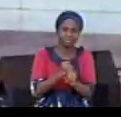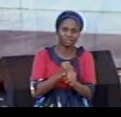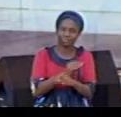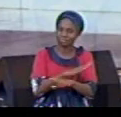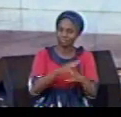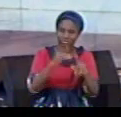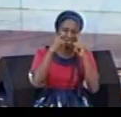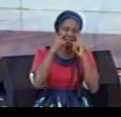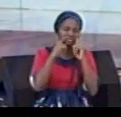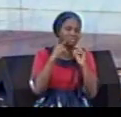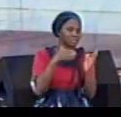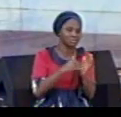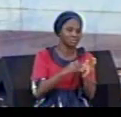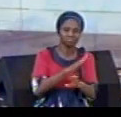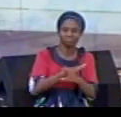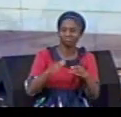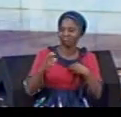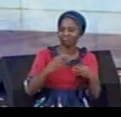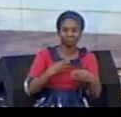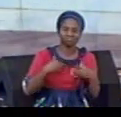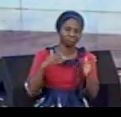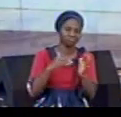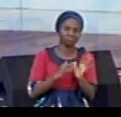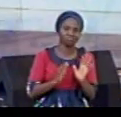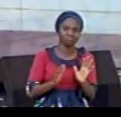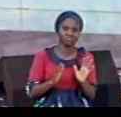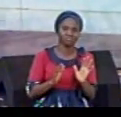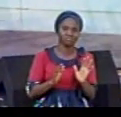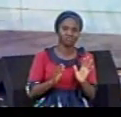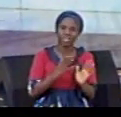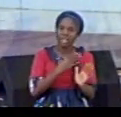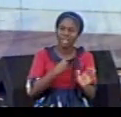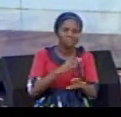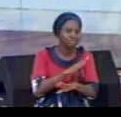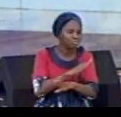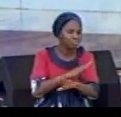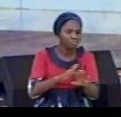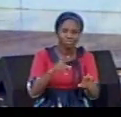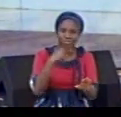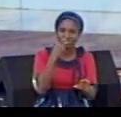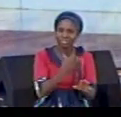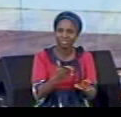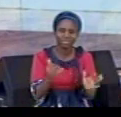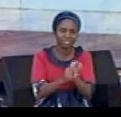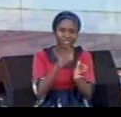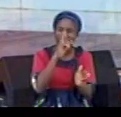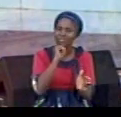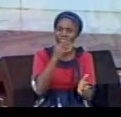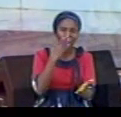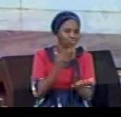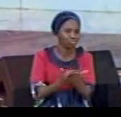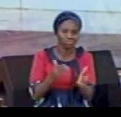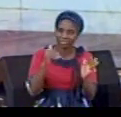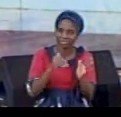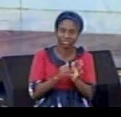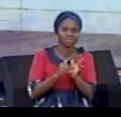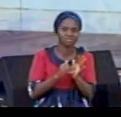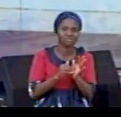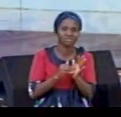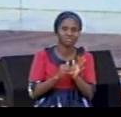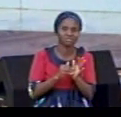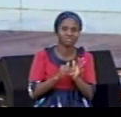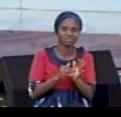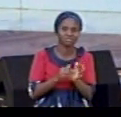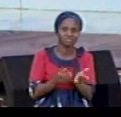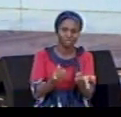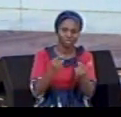anymore. Don't complain anymore. And don't say things that are not right anymore. Come